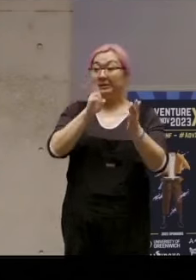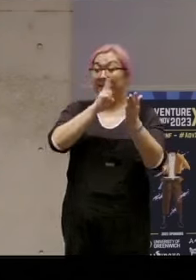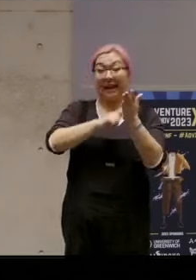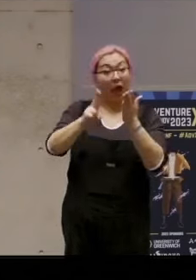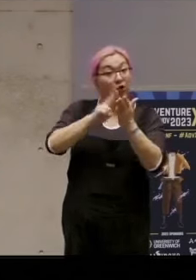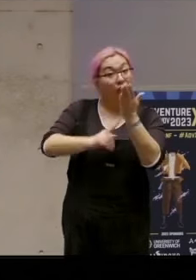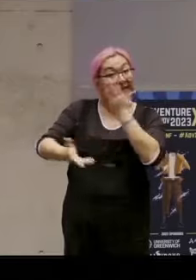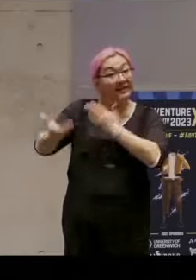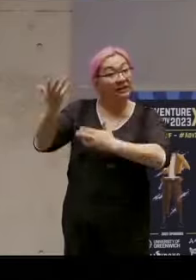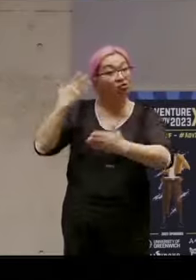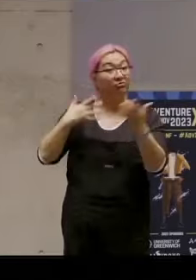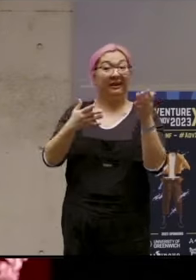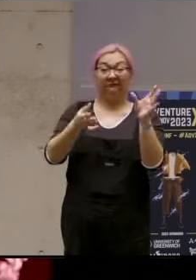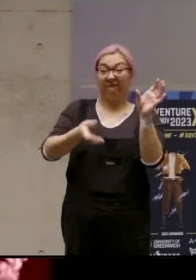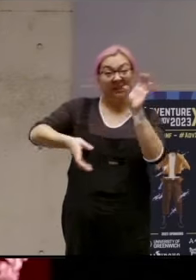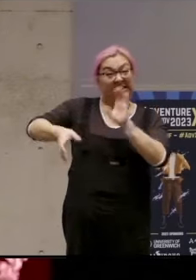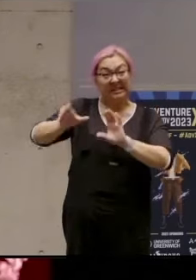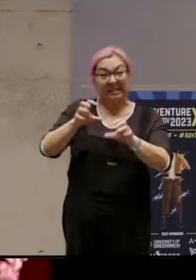its puzzles.